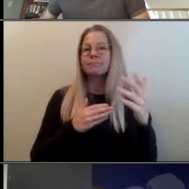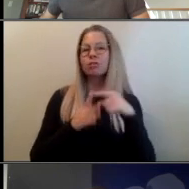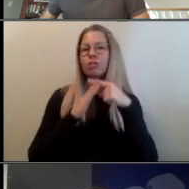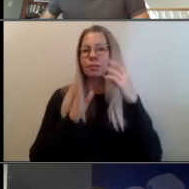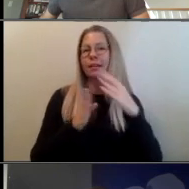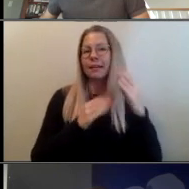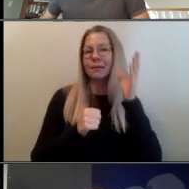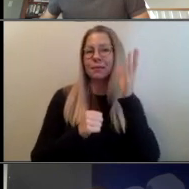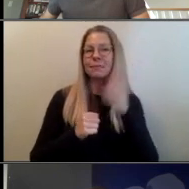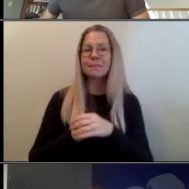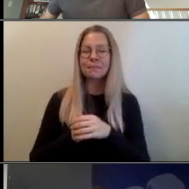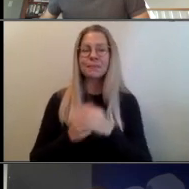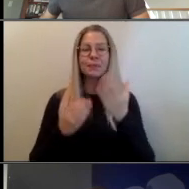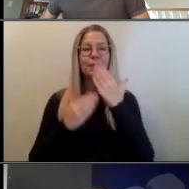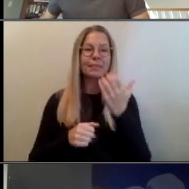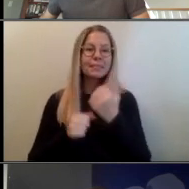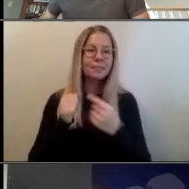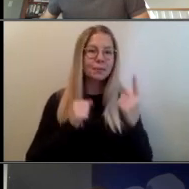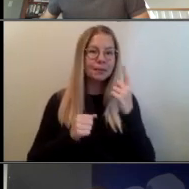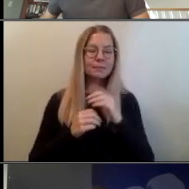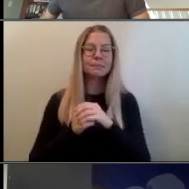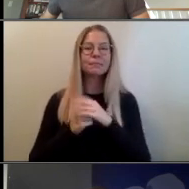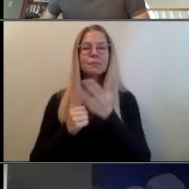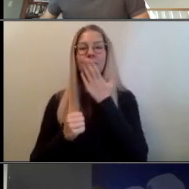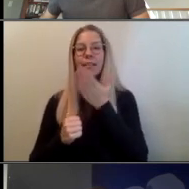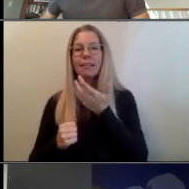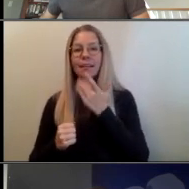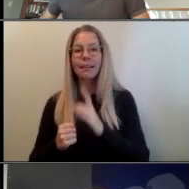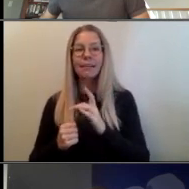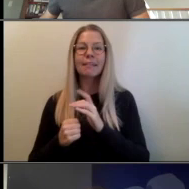all, and best wishes, and